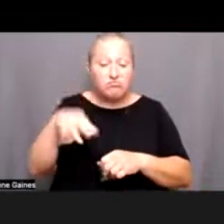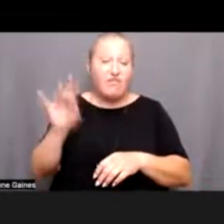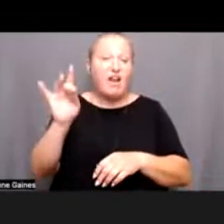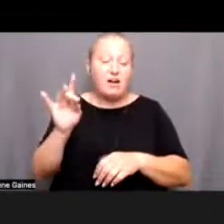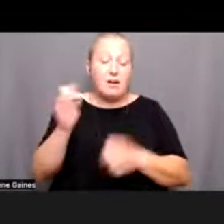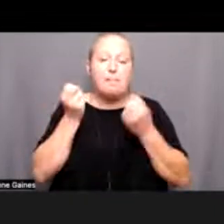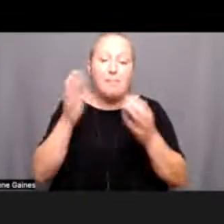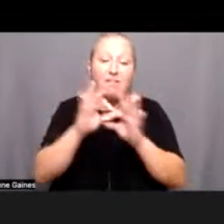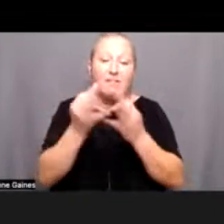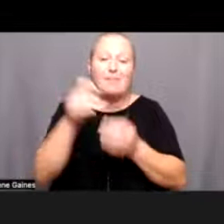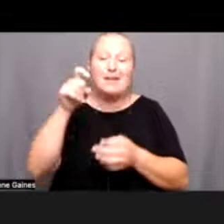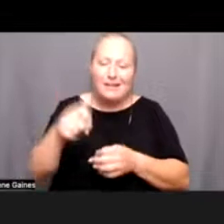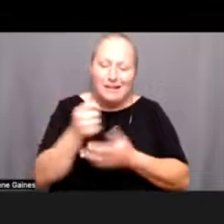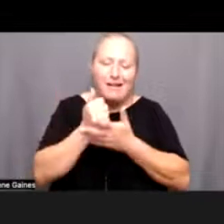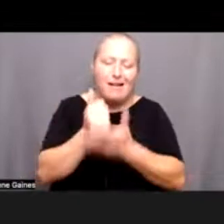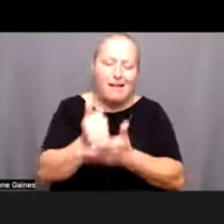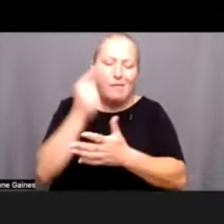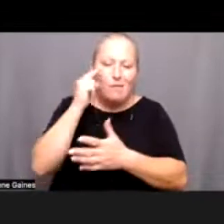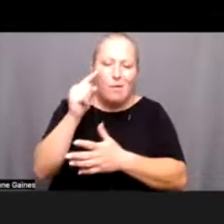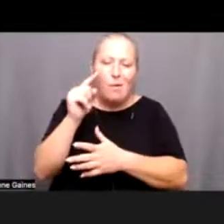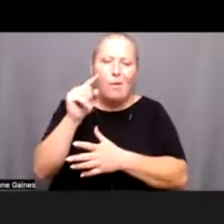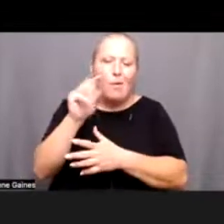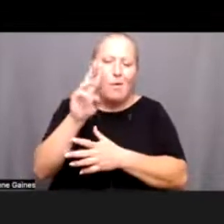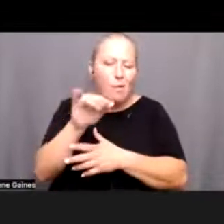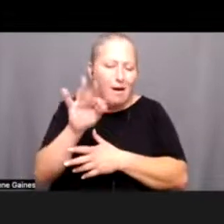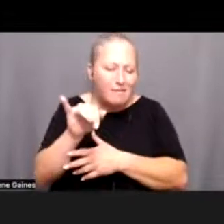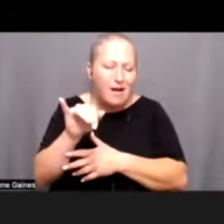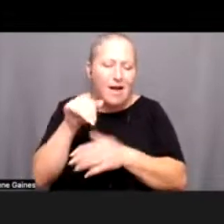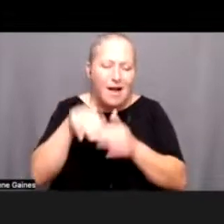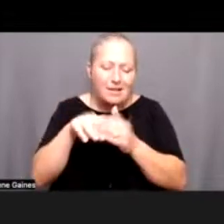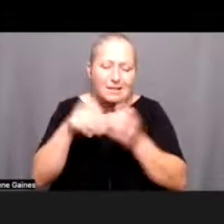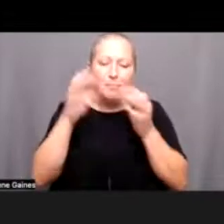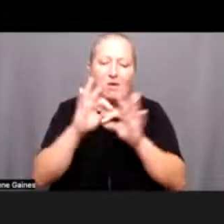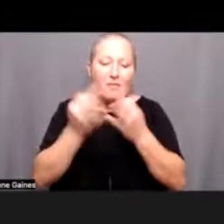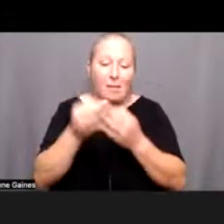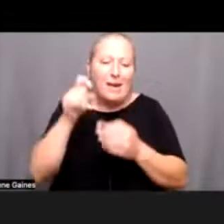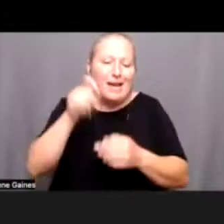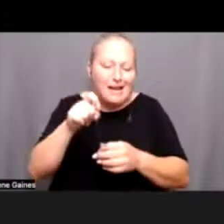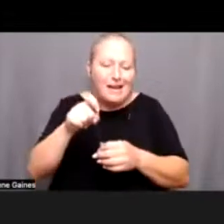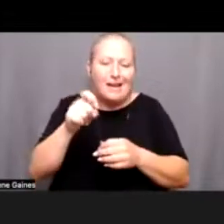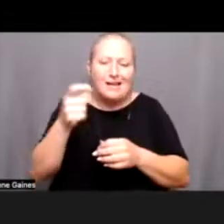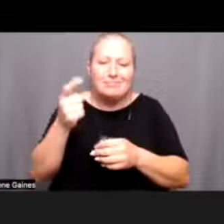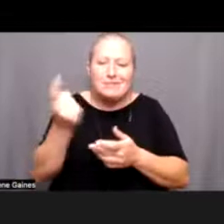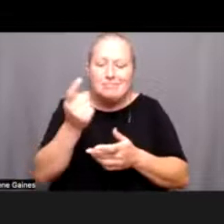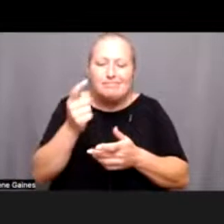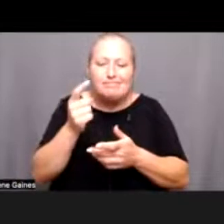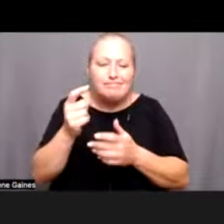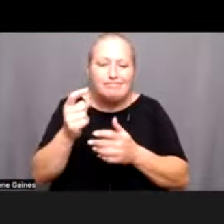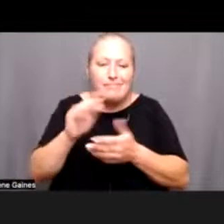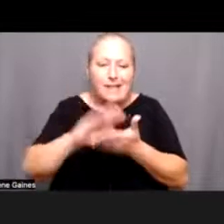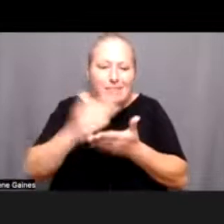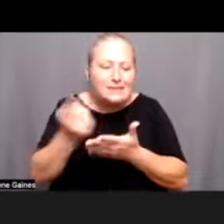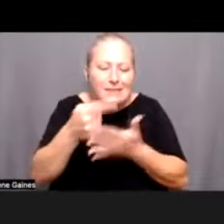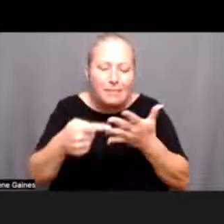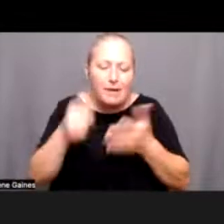need assistance with Wi-Fi access. Many families still need a device to come home. Many families need assistance getting on